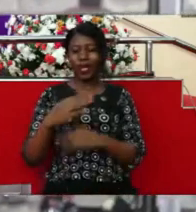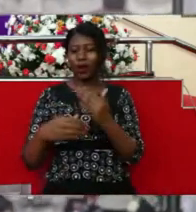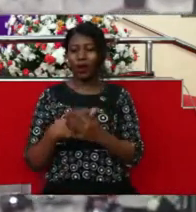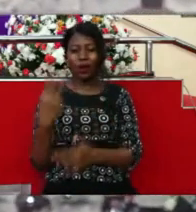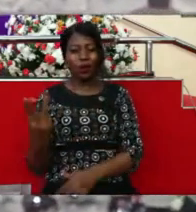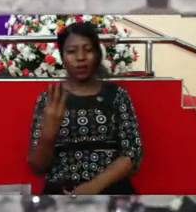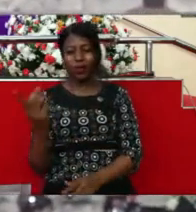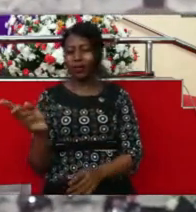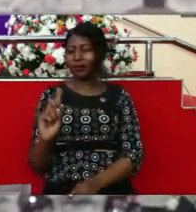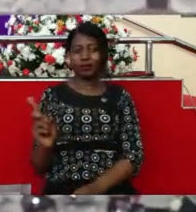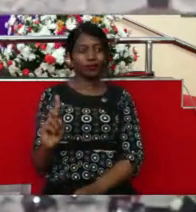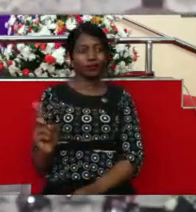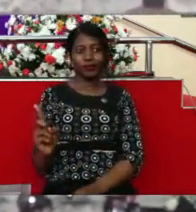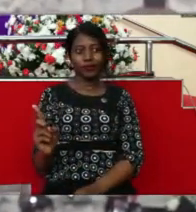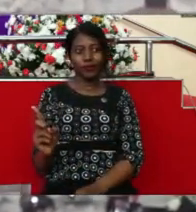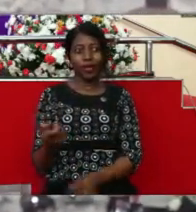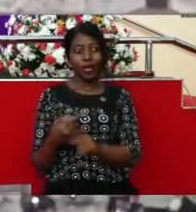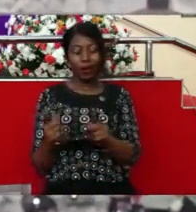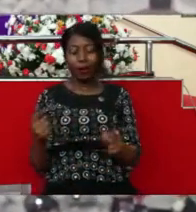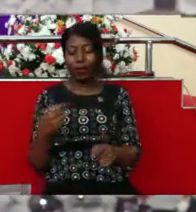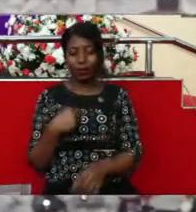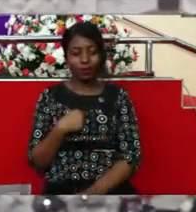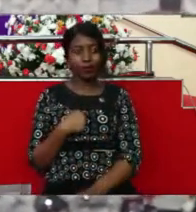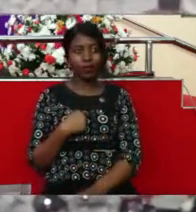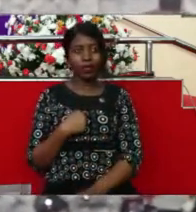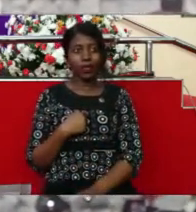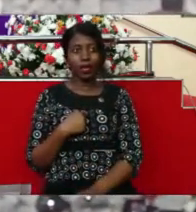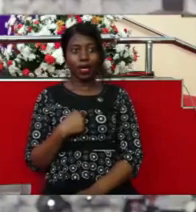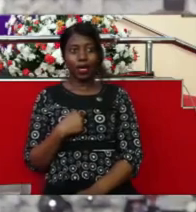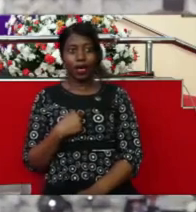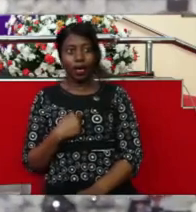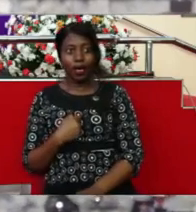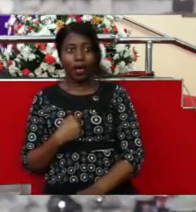you. But I have drank from this altar